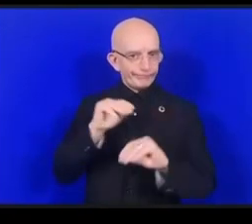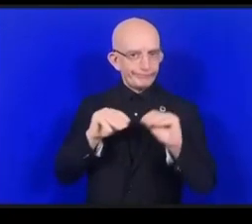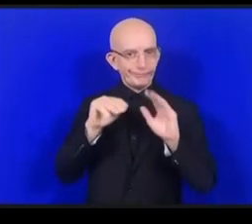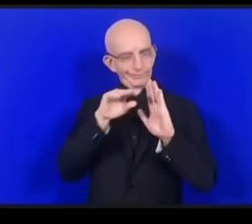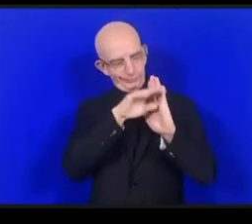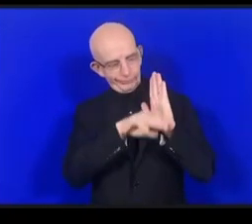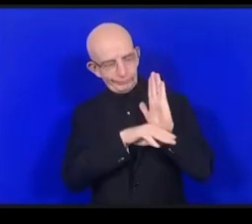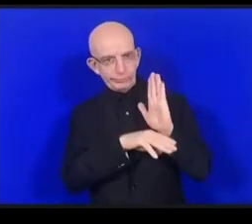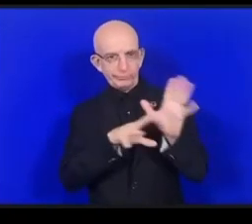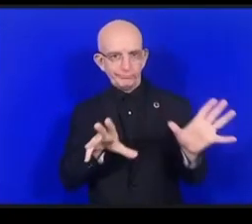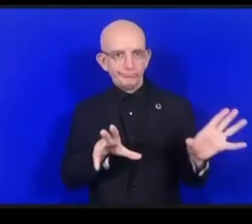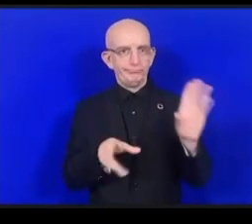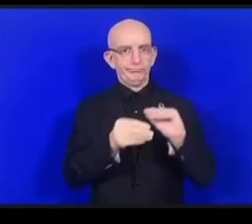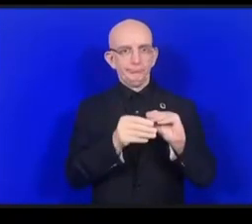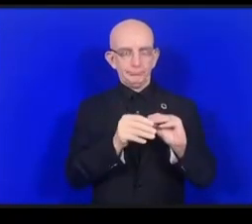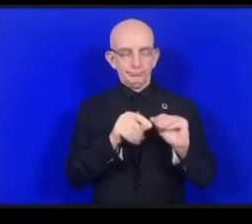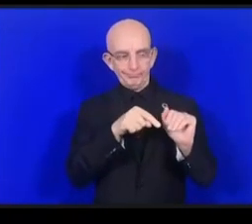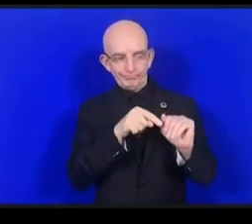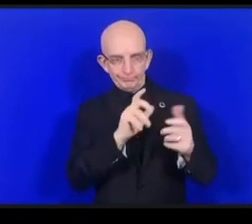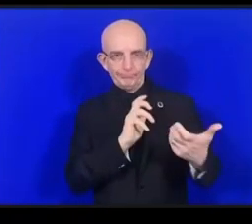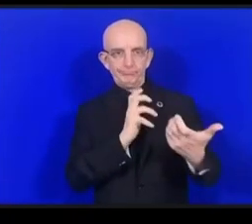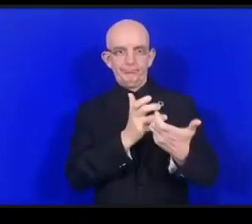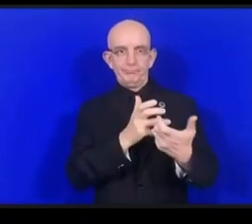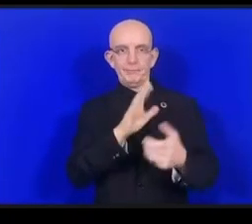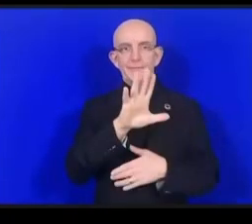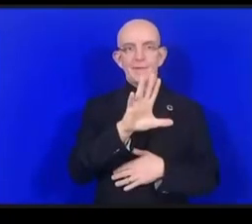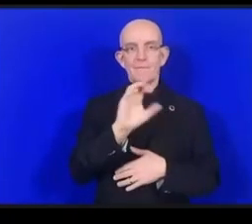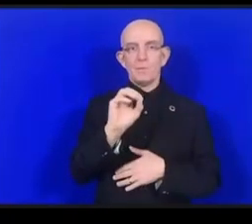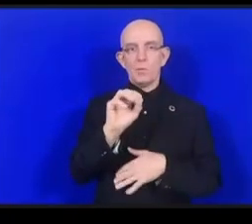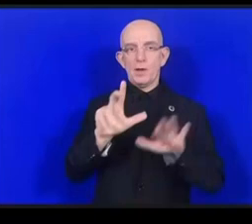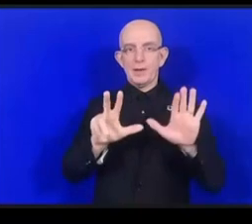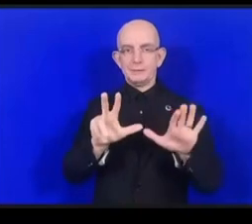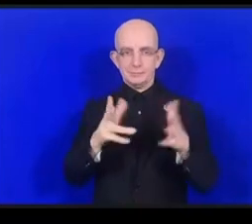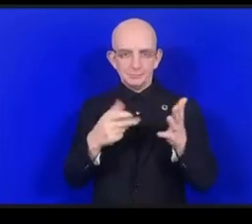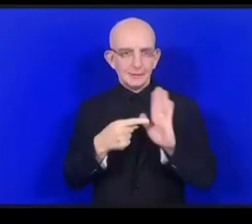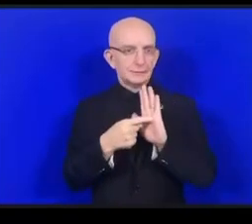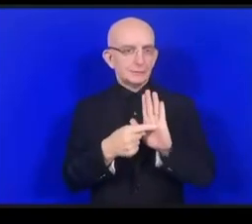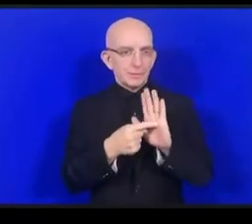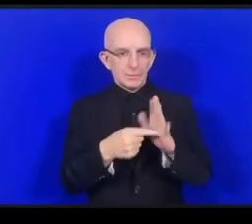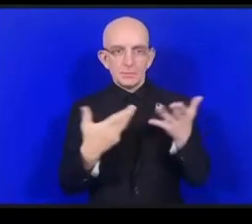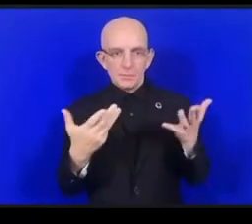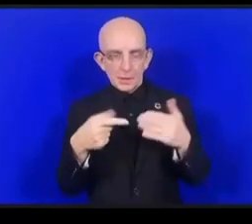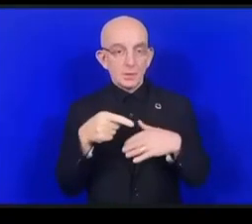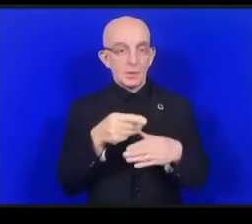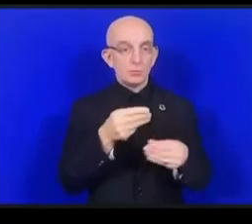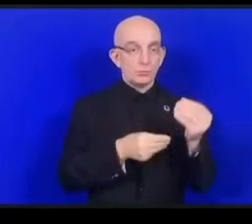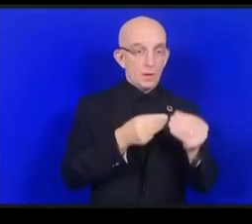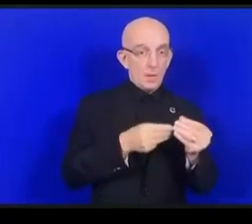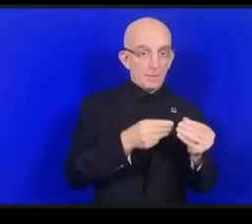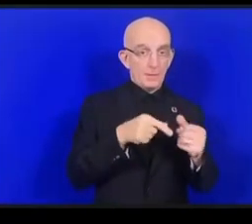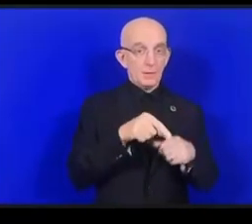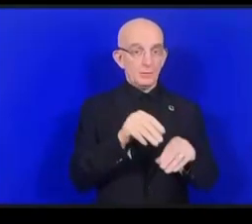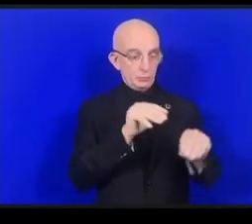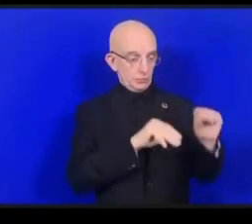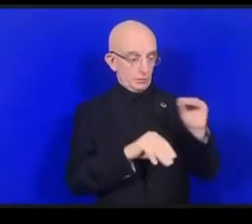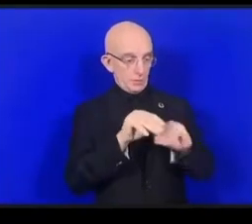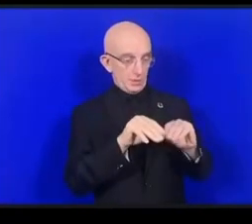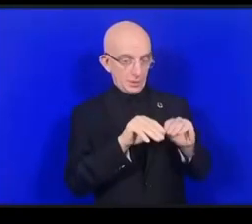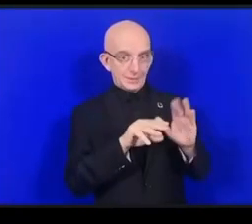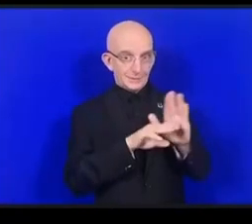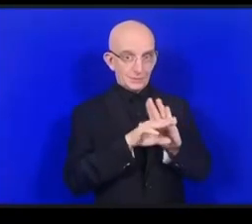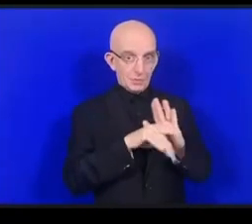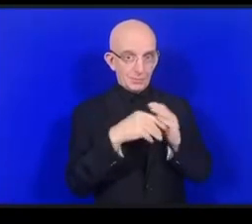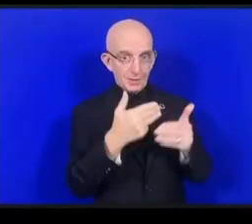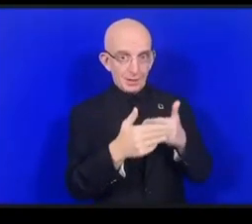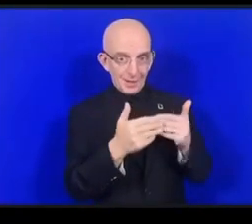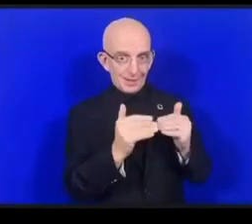creating resources for the first time, there are mechanisms that you can put into the authoring platforms, I mean, at the very basic